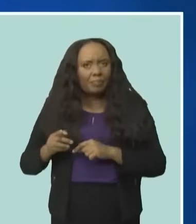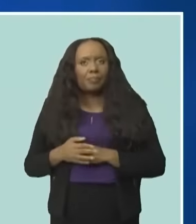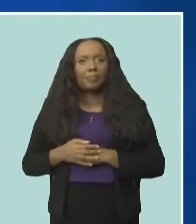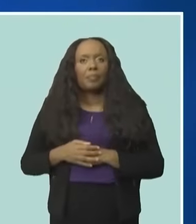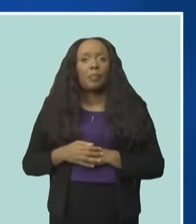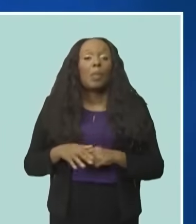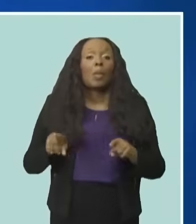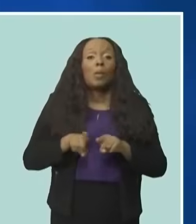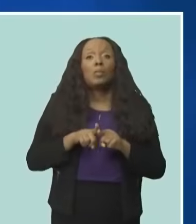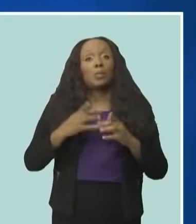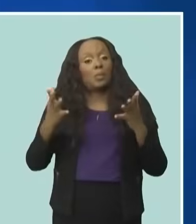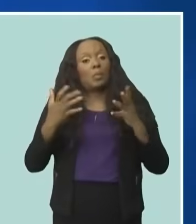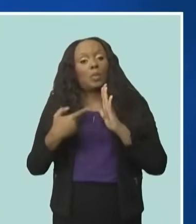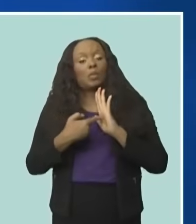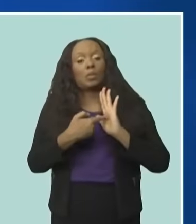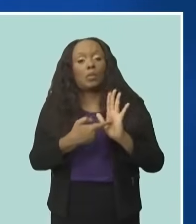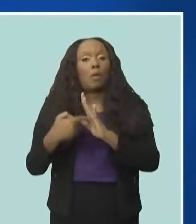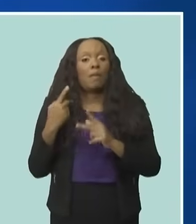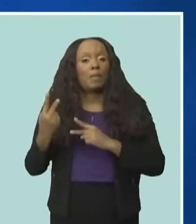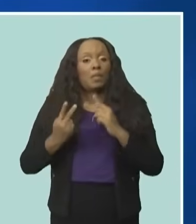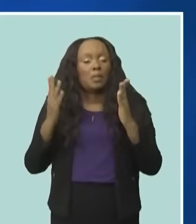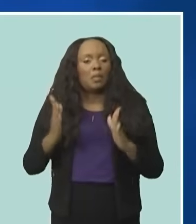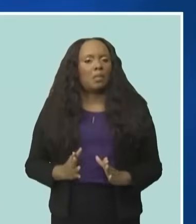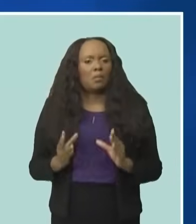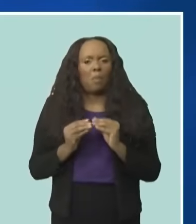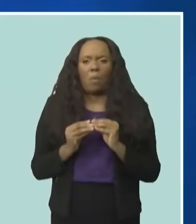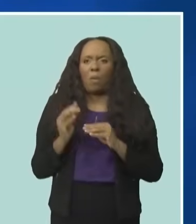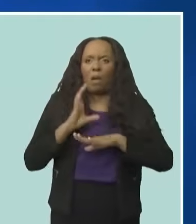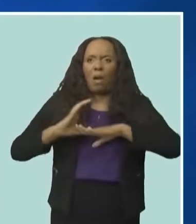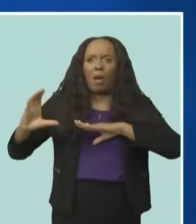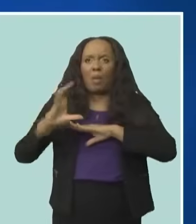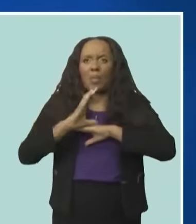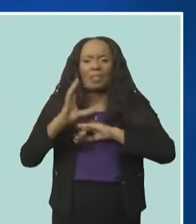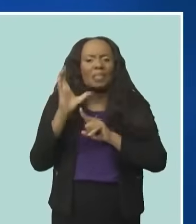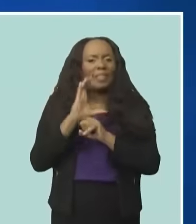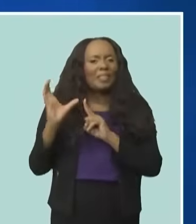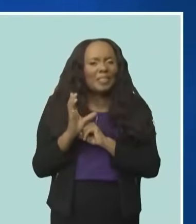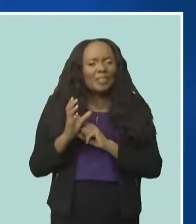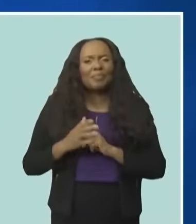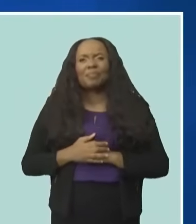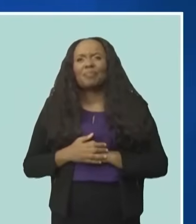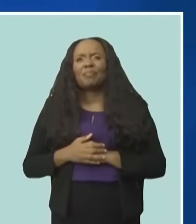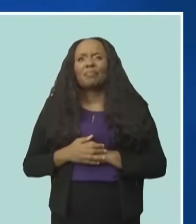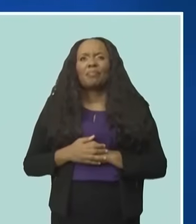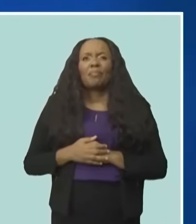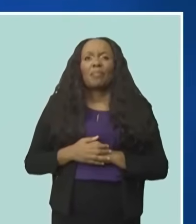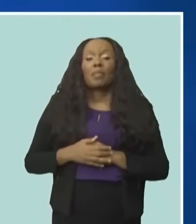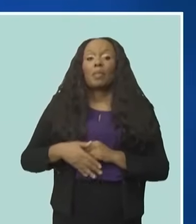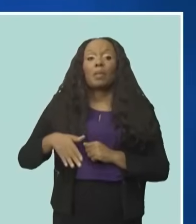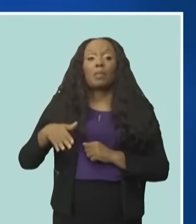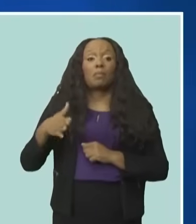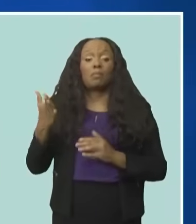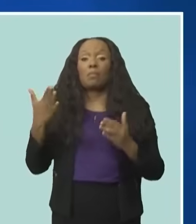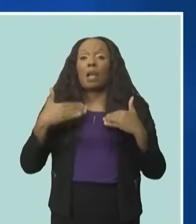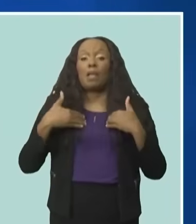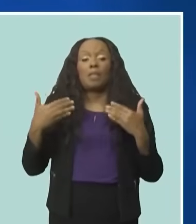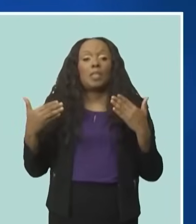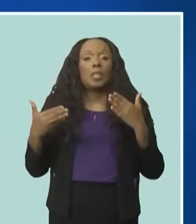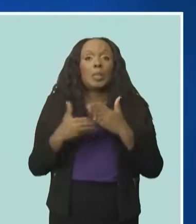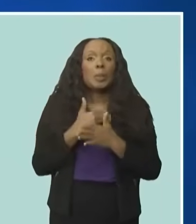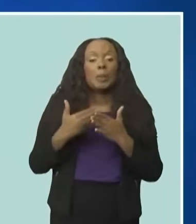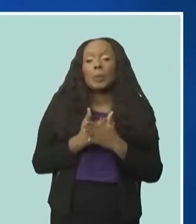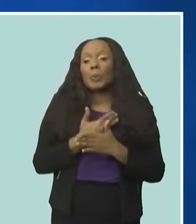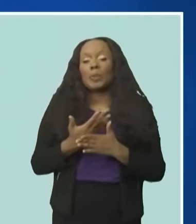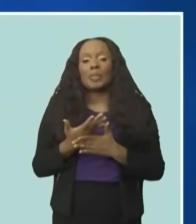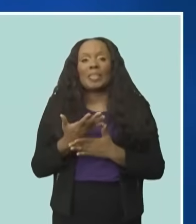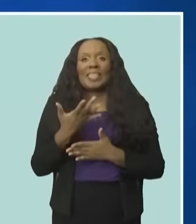to expose visitors to more Caribbean culture. We also have our new Taste and Tales store,